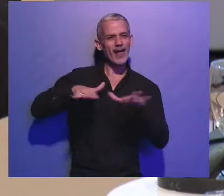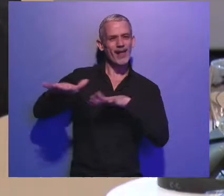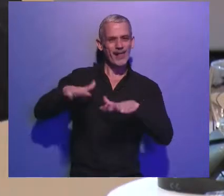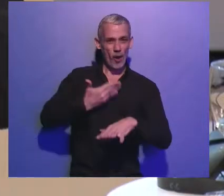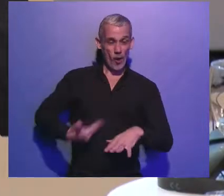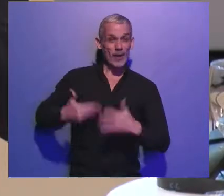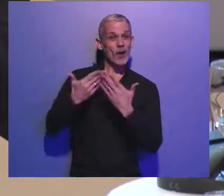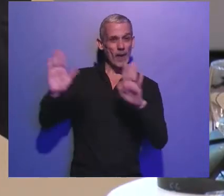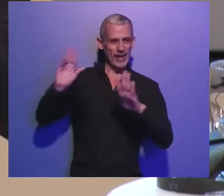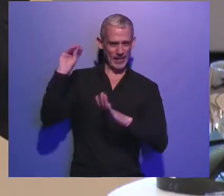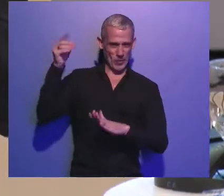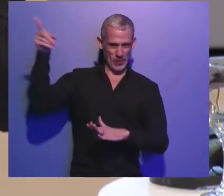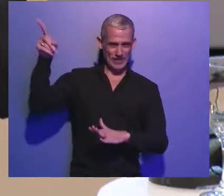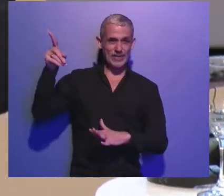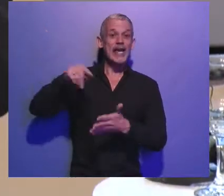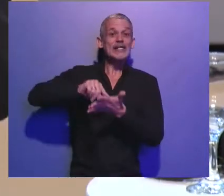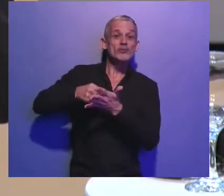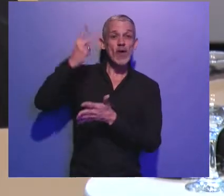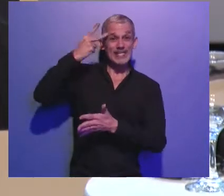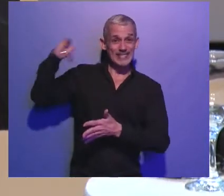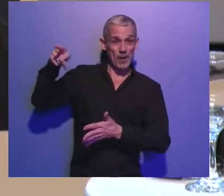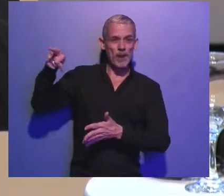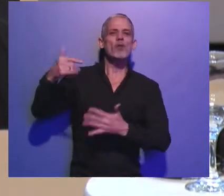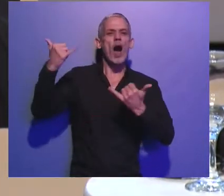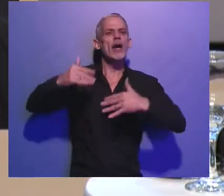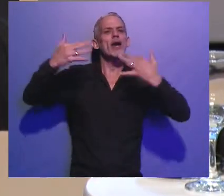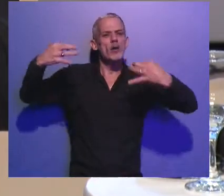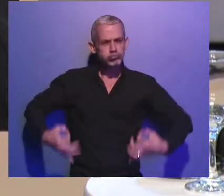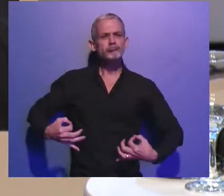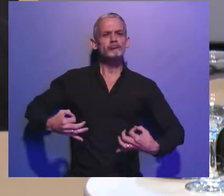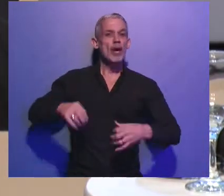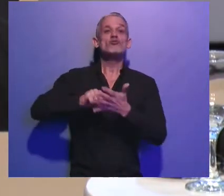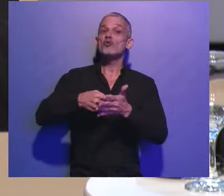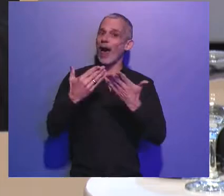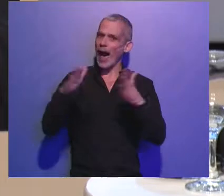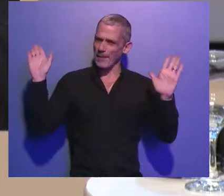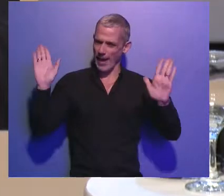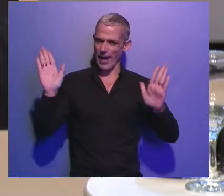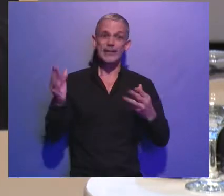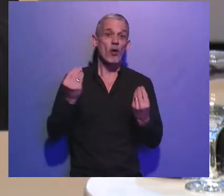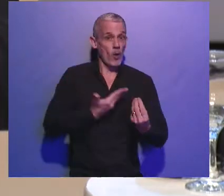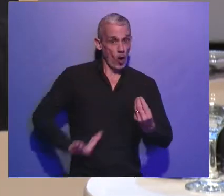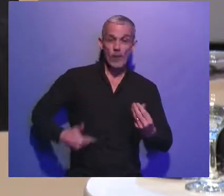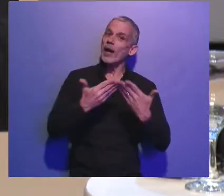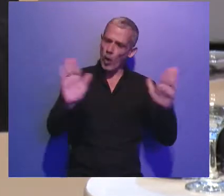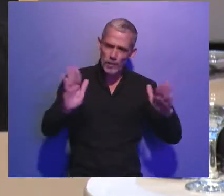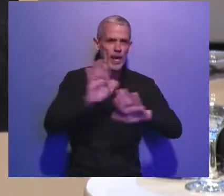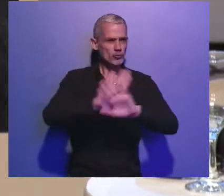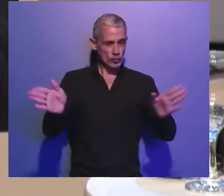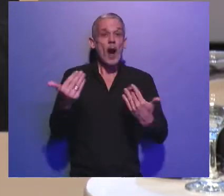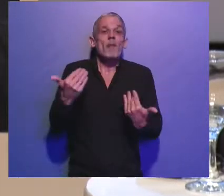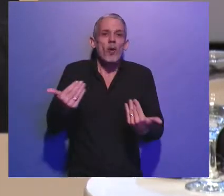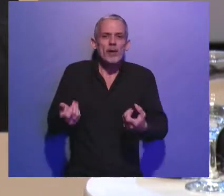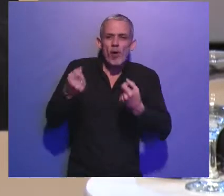Paulo is committed to be an open city. Through an open government, we can strengthen